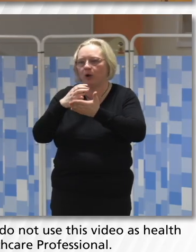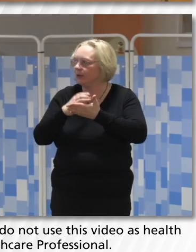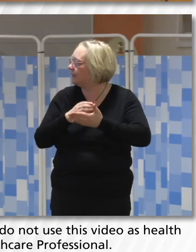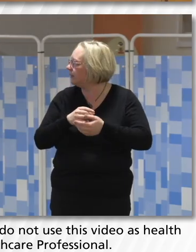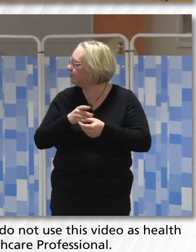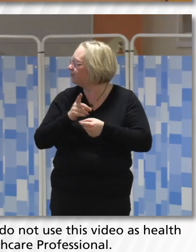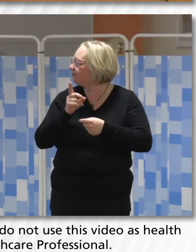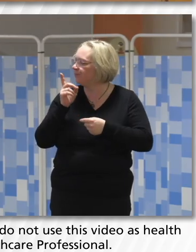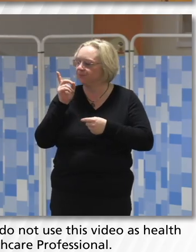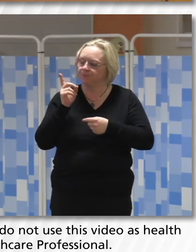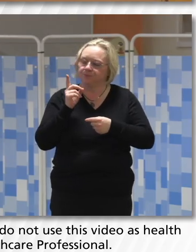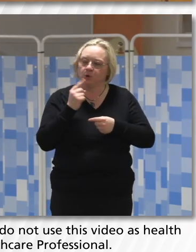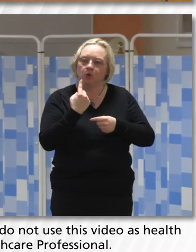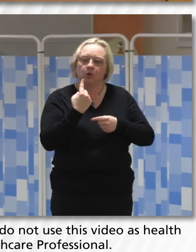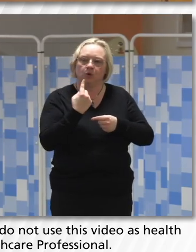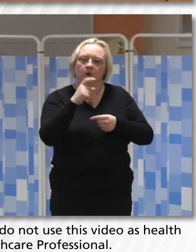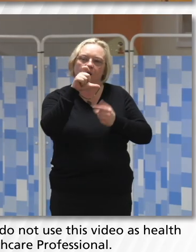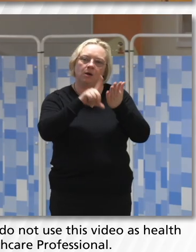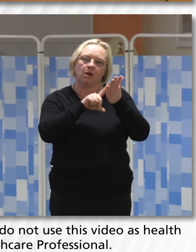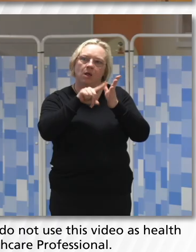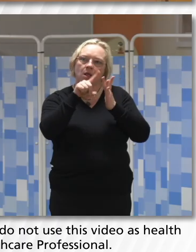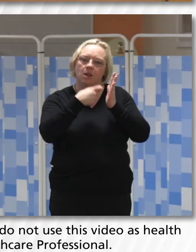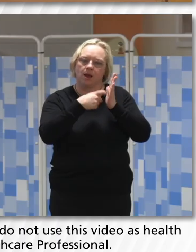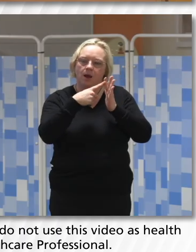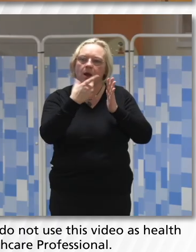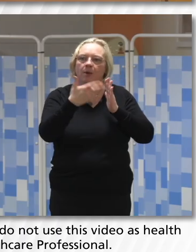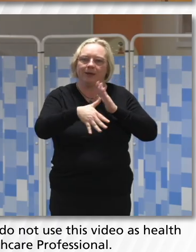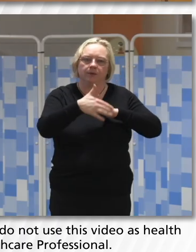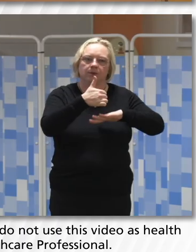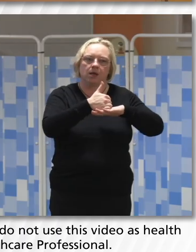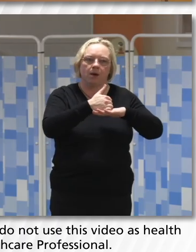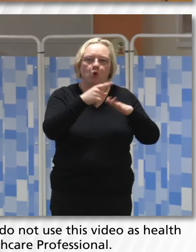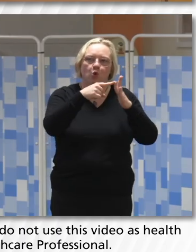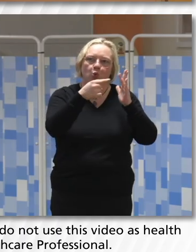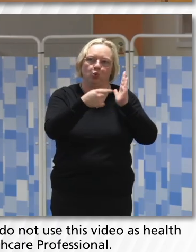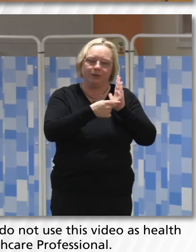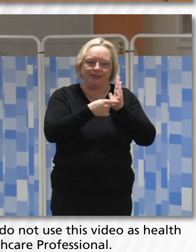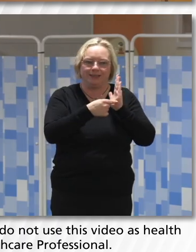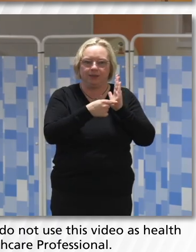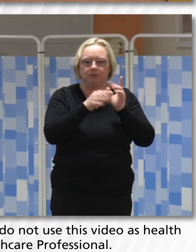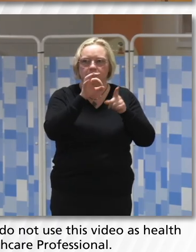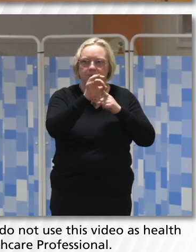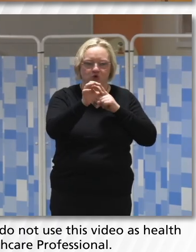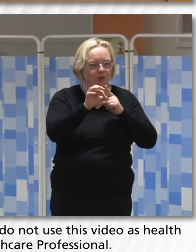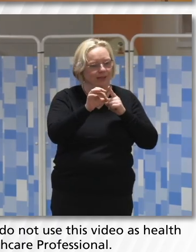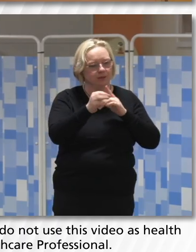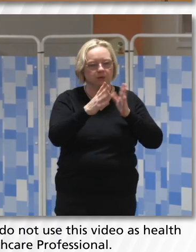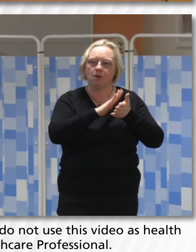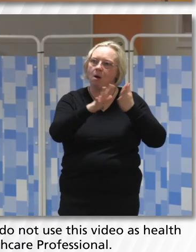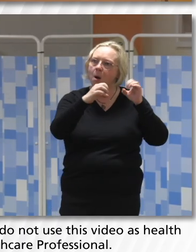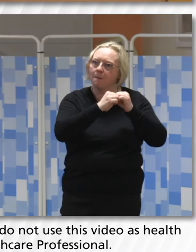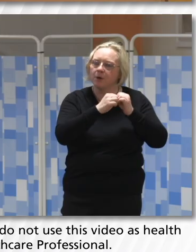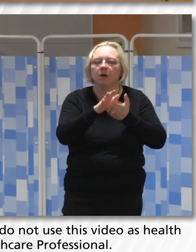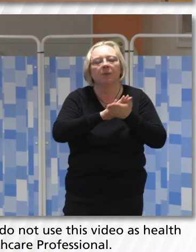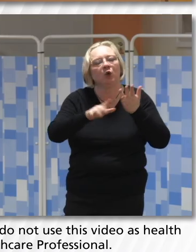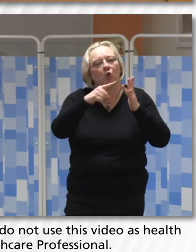set up an occupational therapists hub for the whole country, so that occupational therapists,